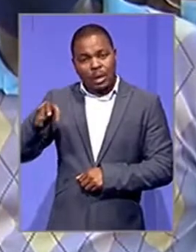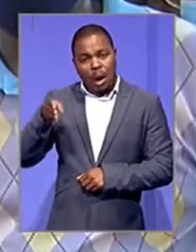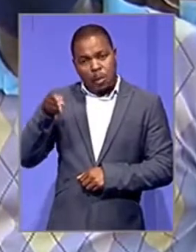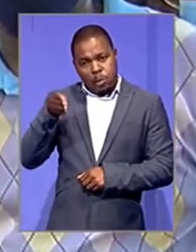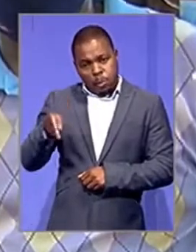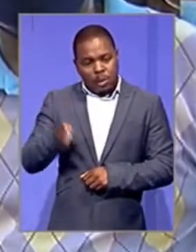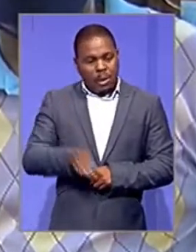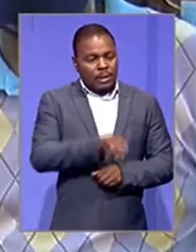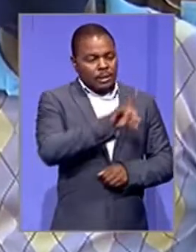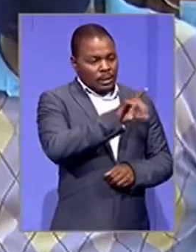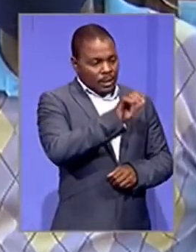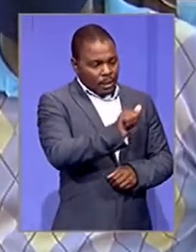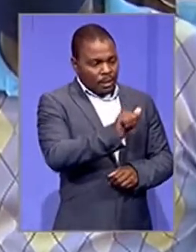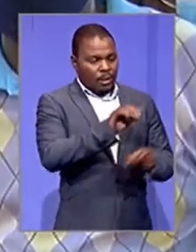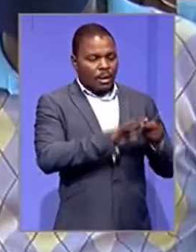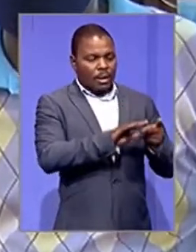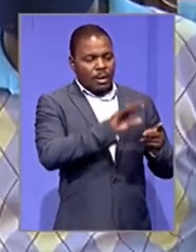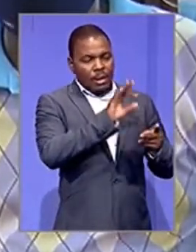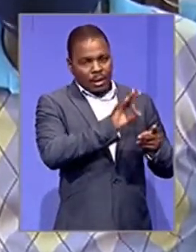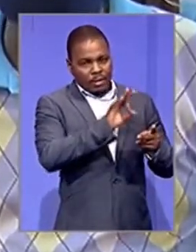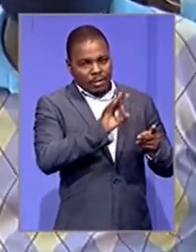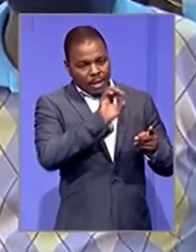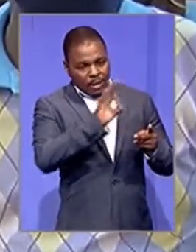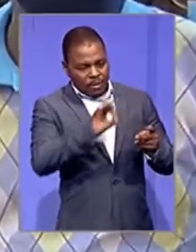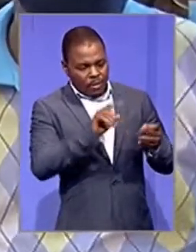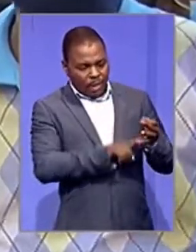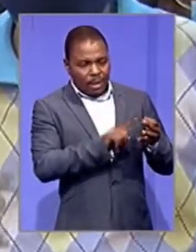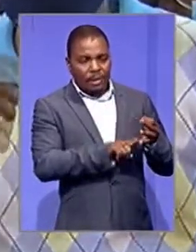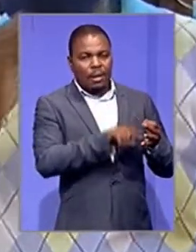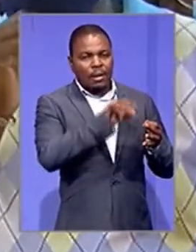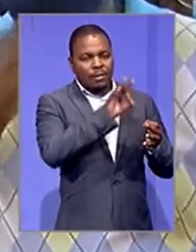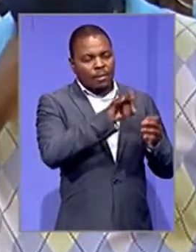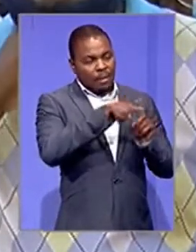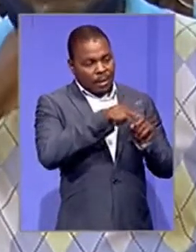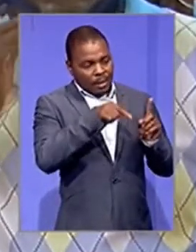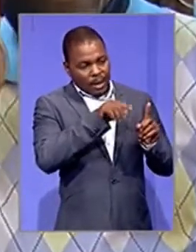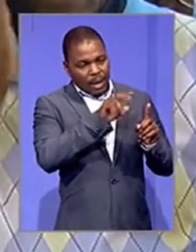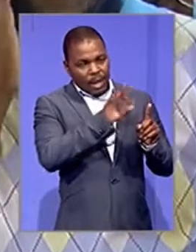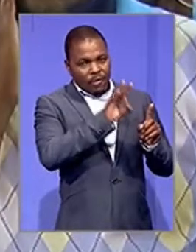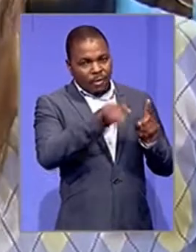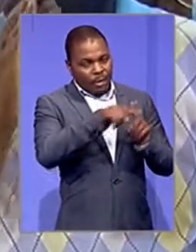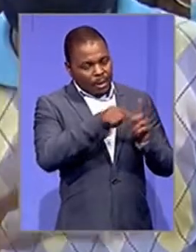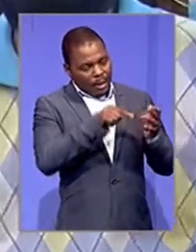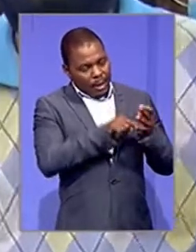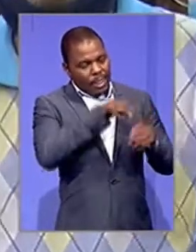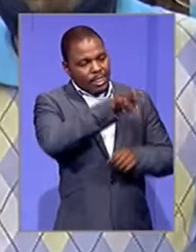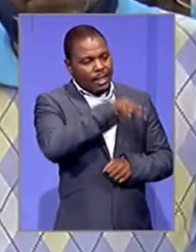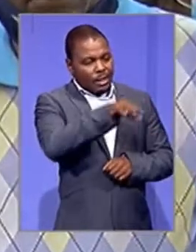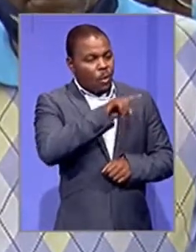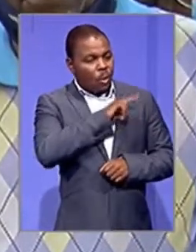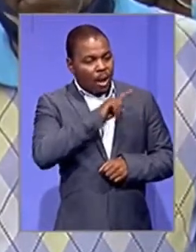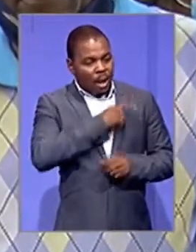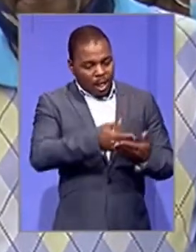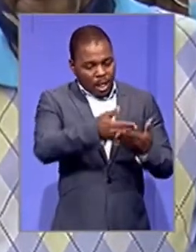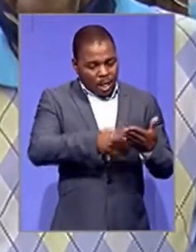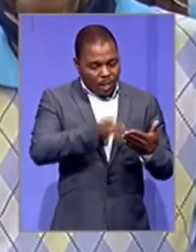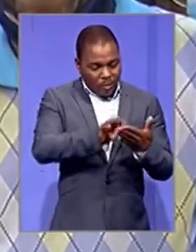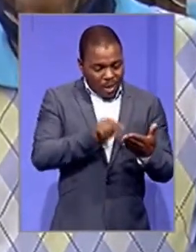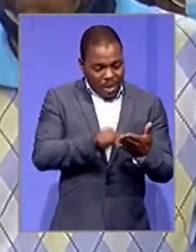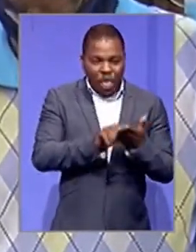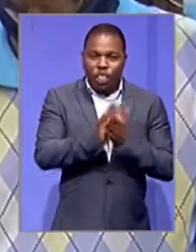DA, EFF le VF plus ba hwetša fela tše 13 ka ba baka gore o bane le a spoiled ballot paper ke gore